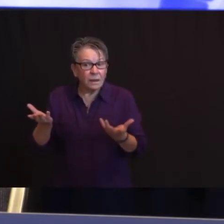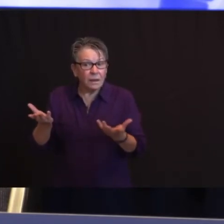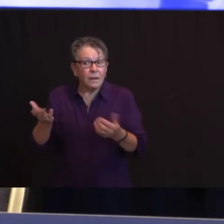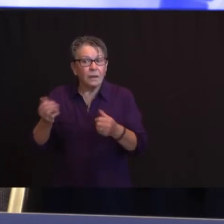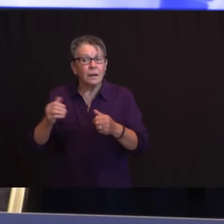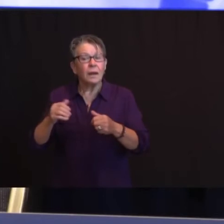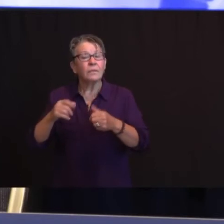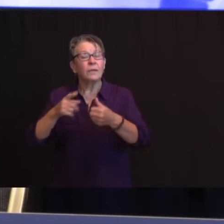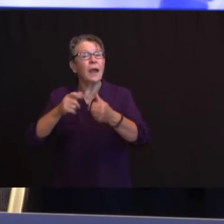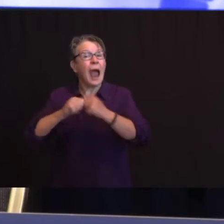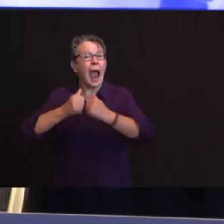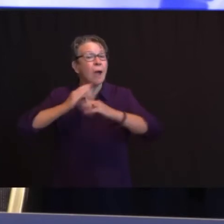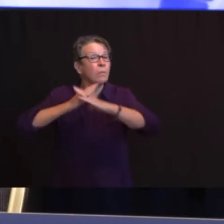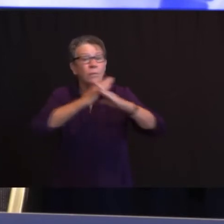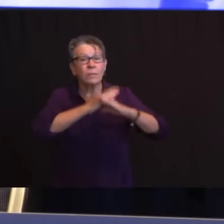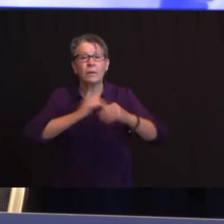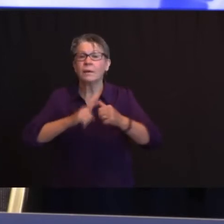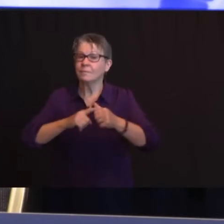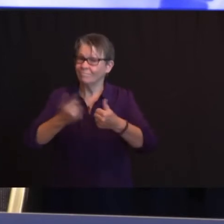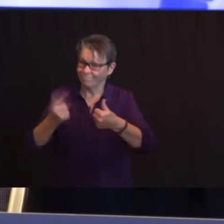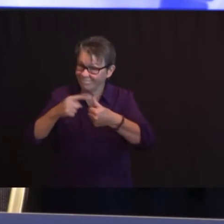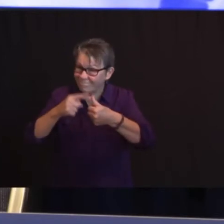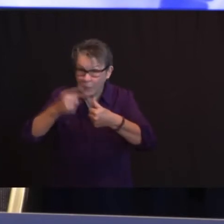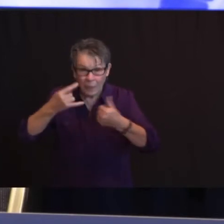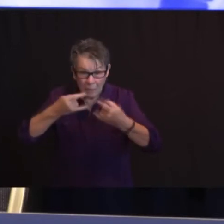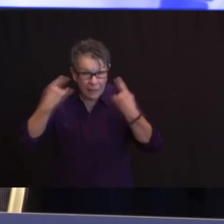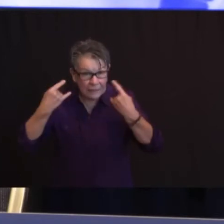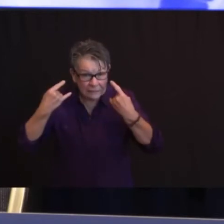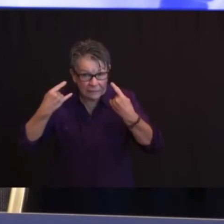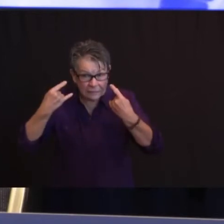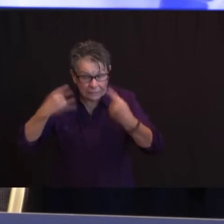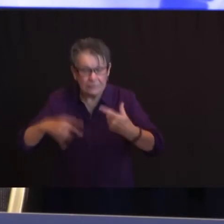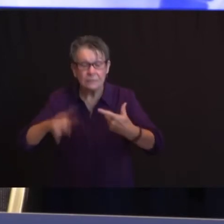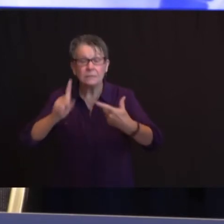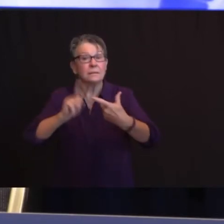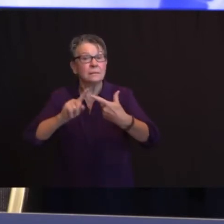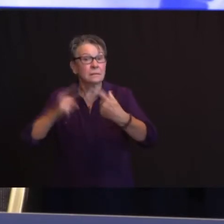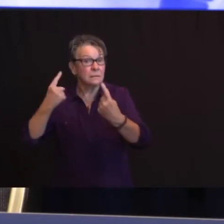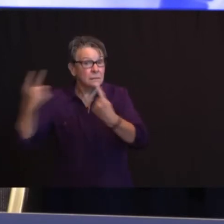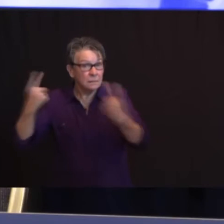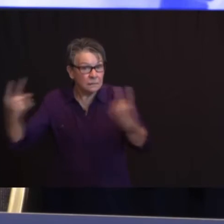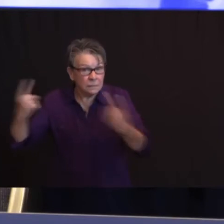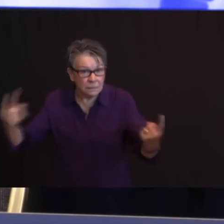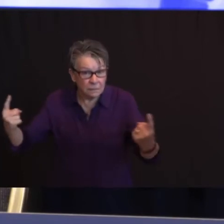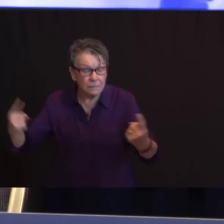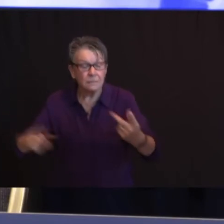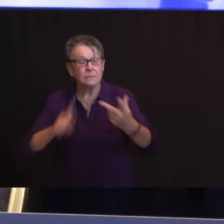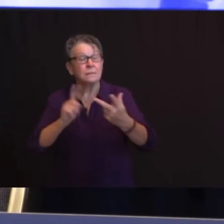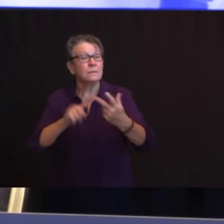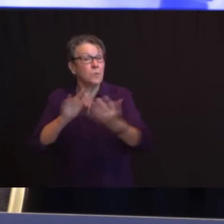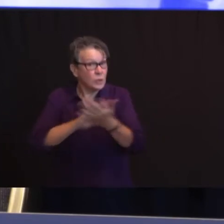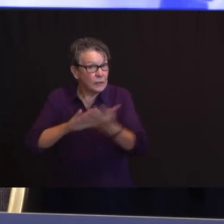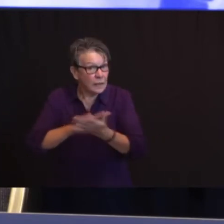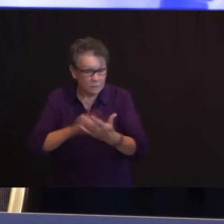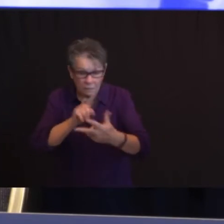one another. So it is vital that we take these steps to slow the spread of COVID-19.